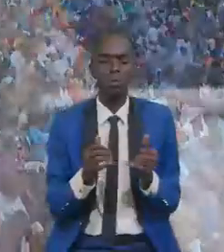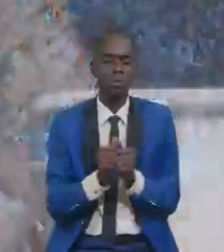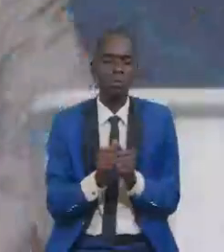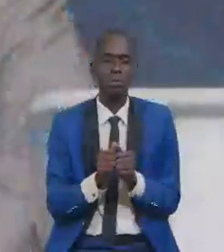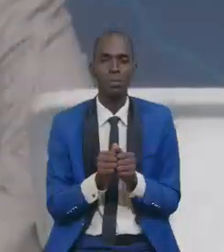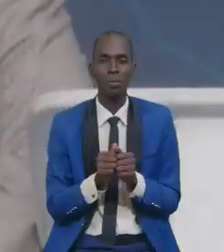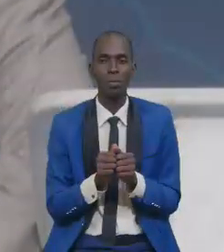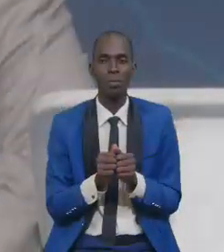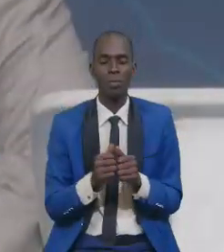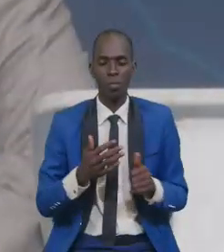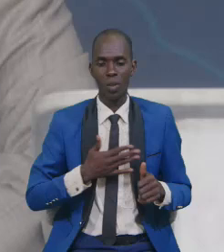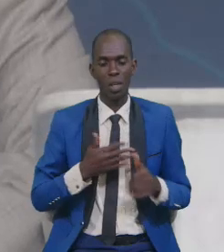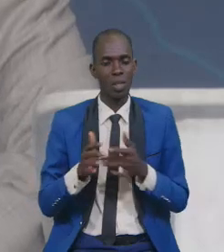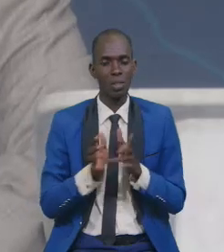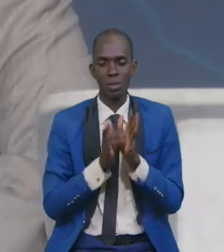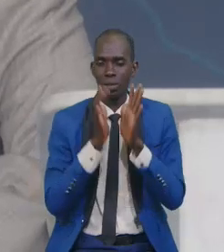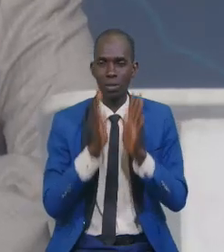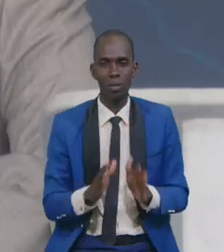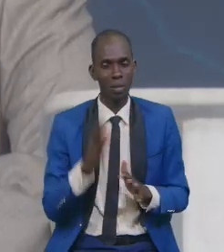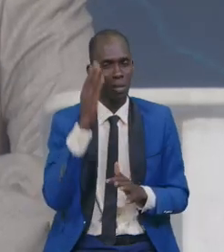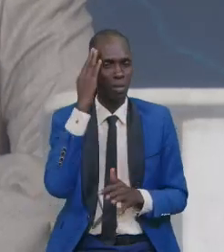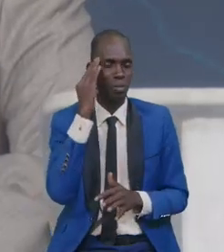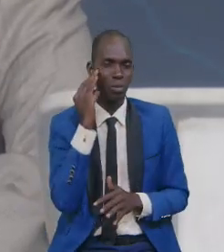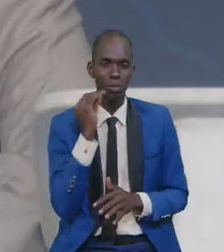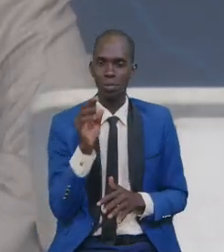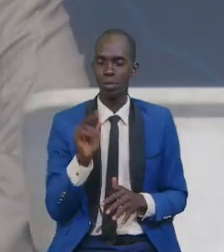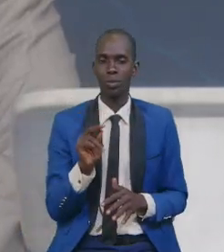with my Christian experience.